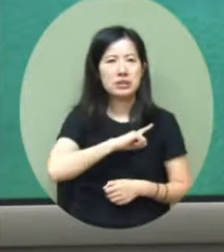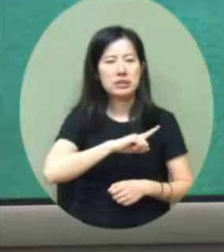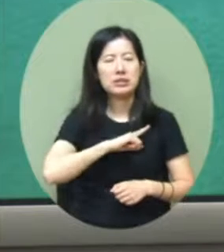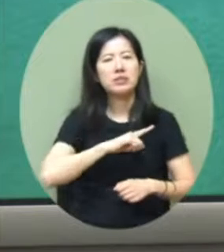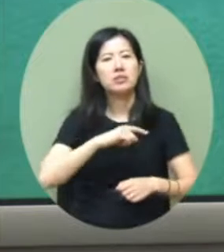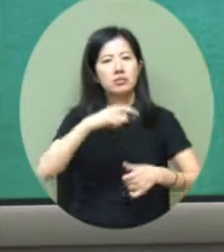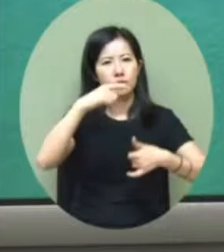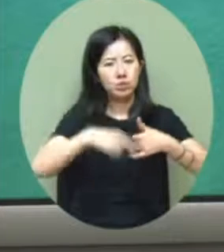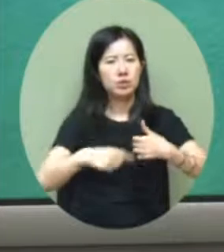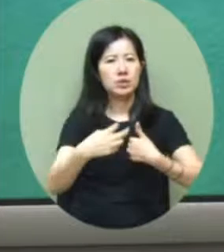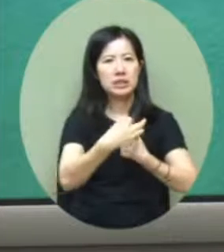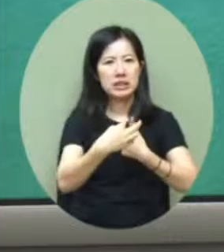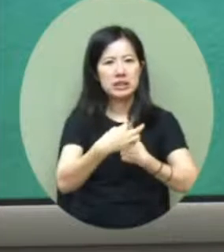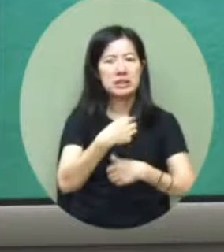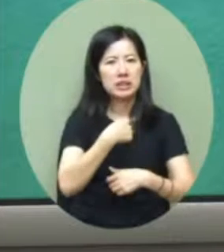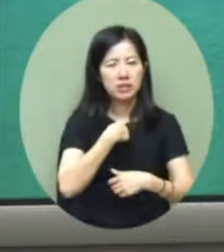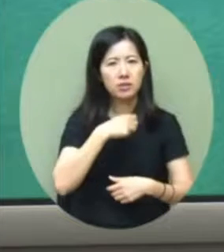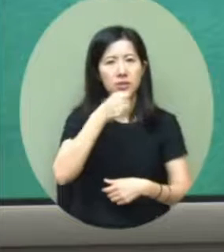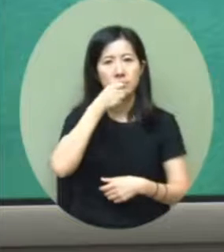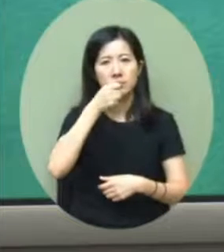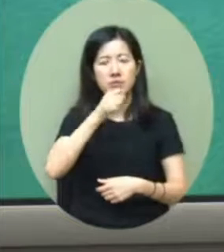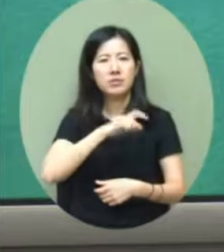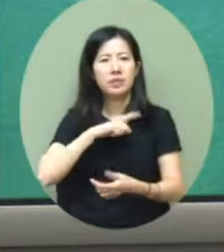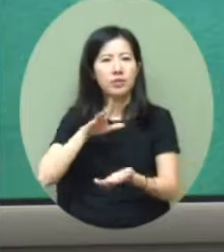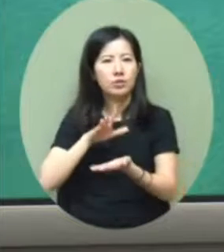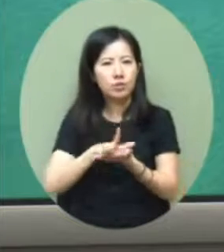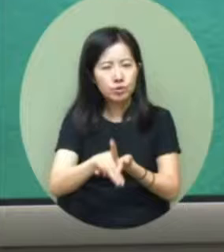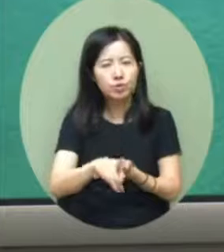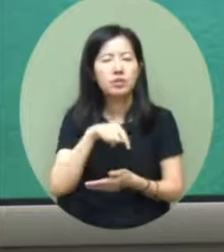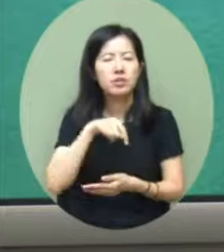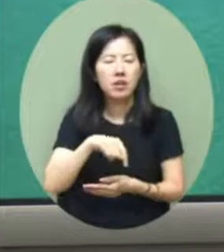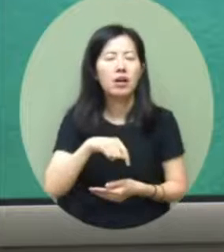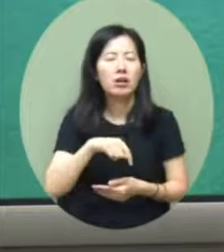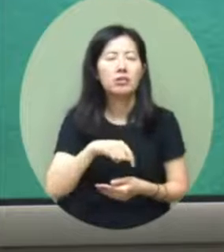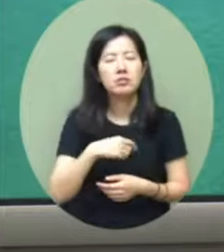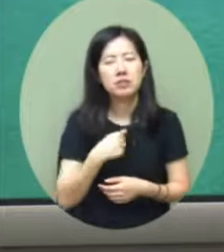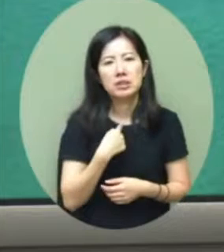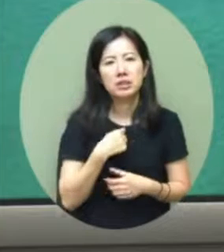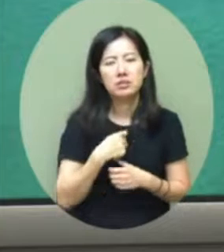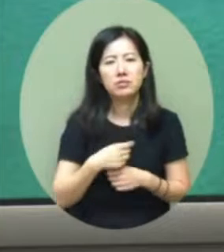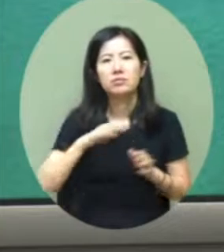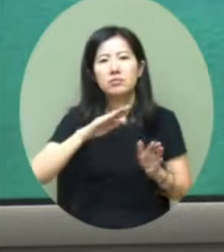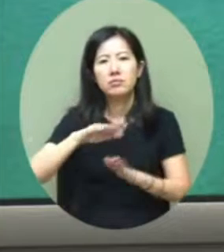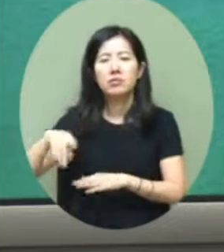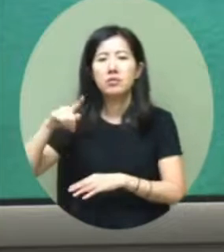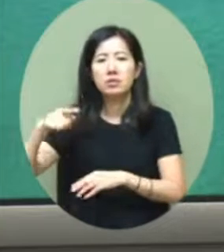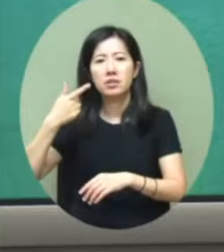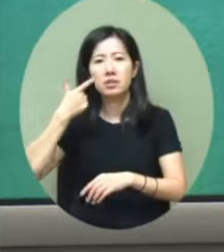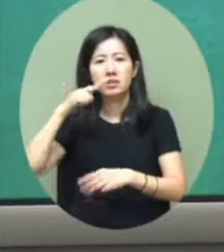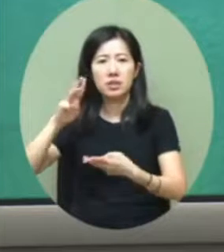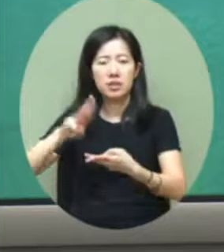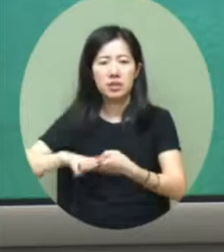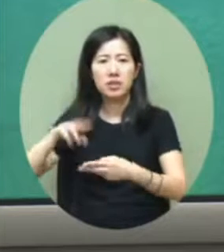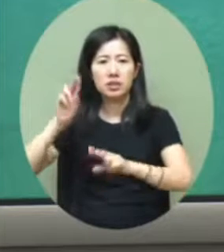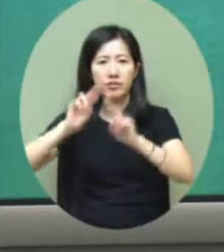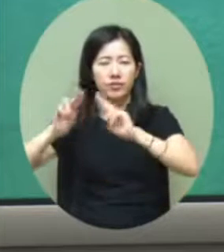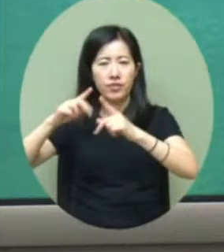I always think that we can handle this issue with self-discipline as well as